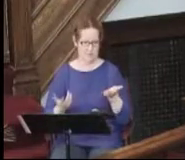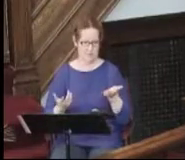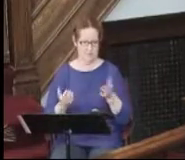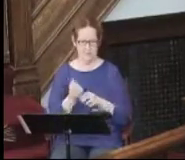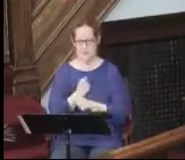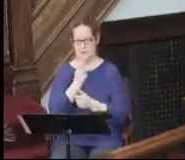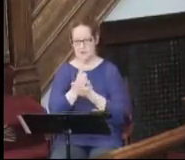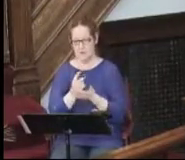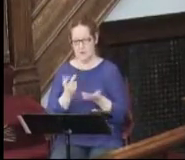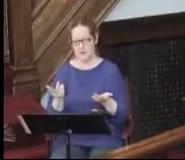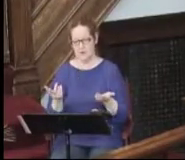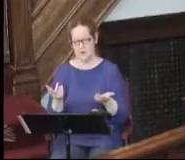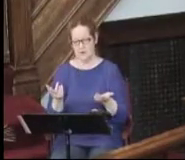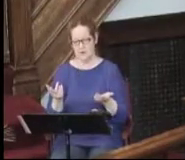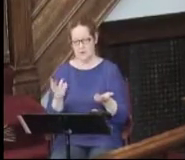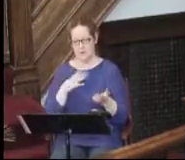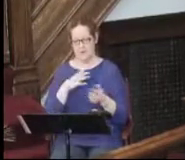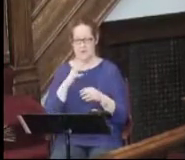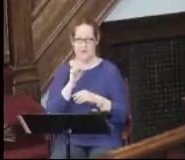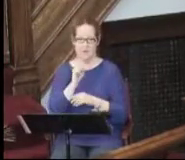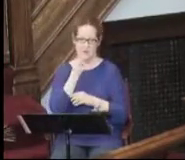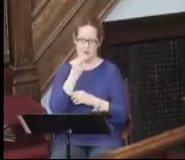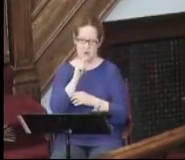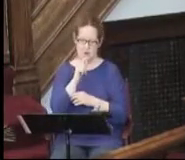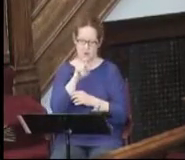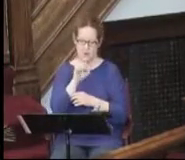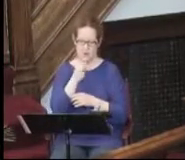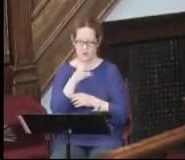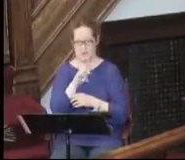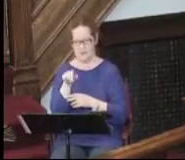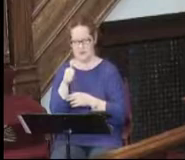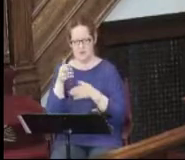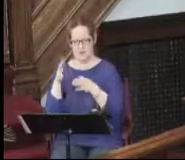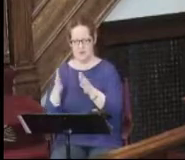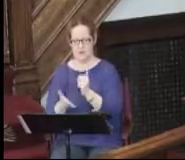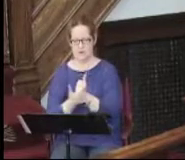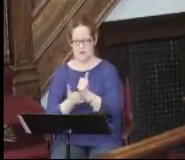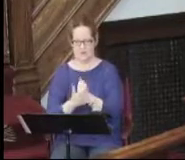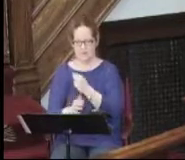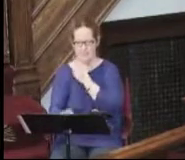make sure that we have scholarships and ways to help?